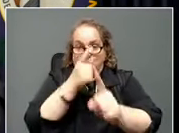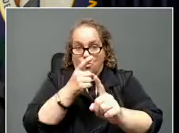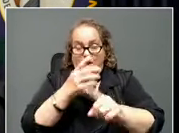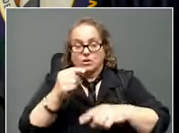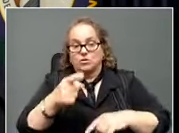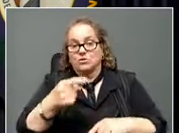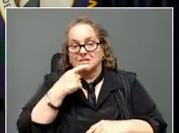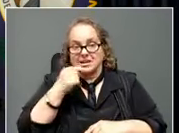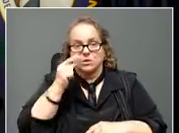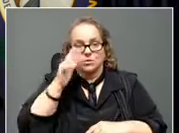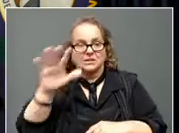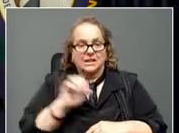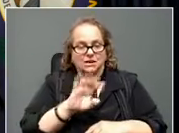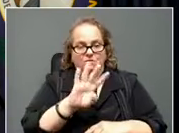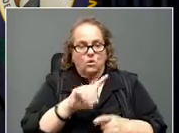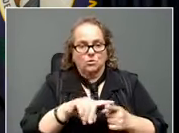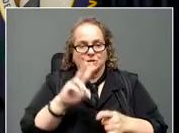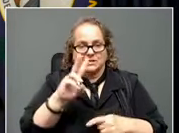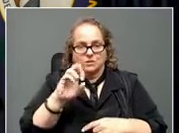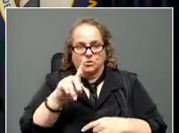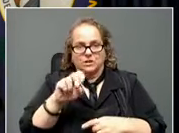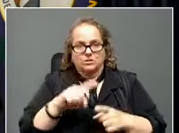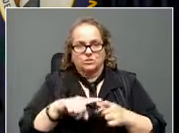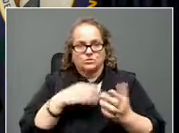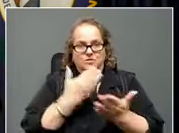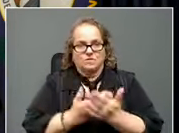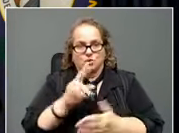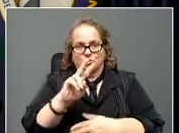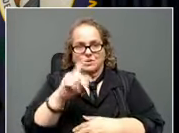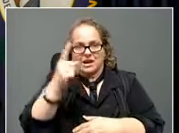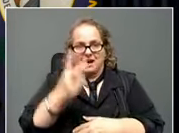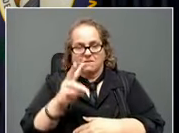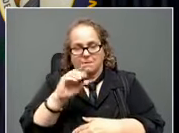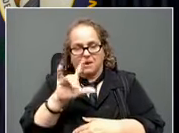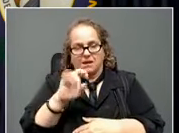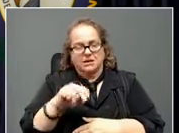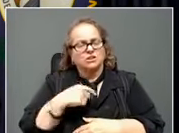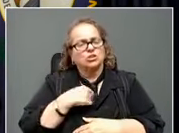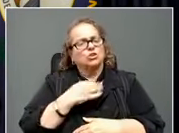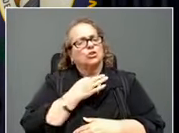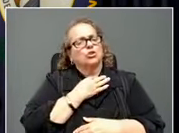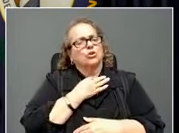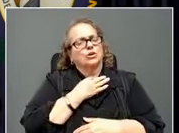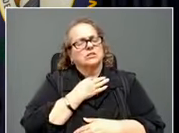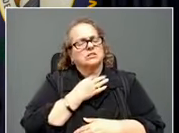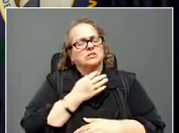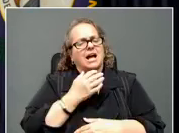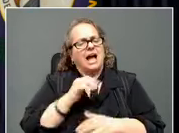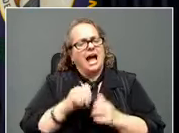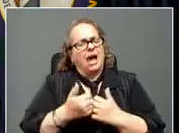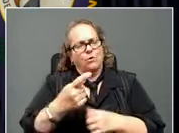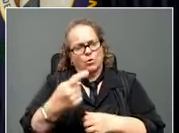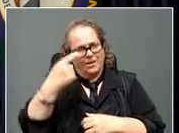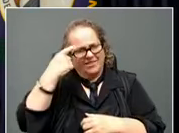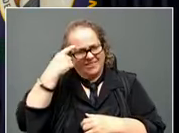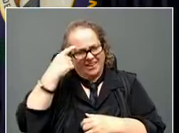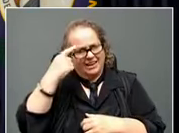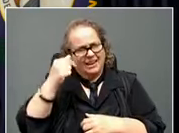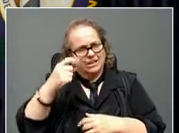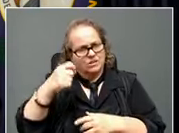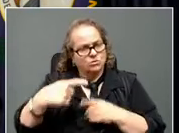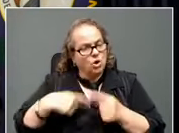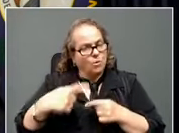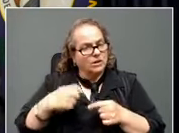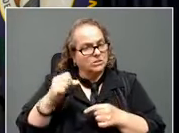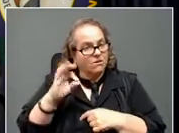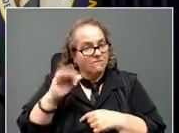take 4 to 6 weeks to reach that 2.5 million. So I'm just curious to see how you think this is, how it's going so far, if you